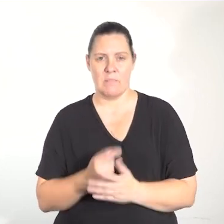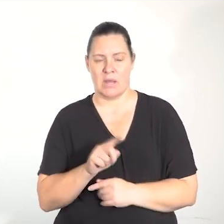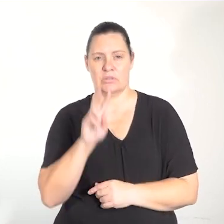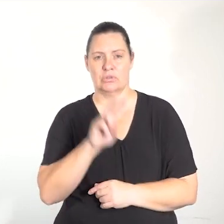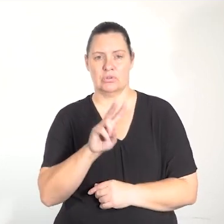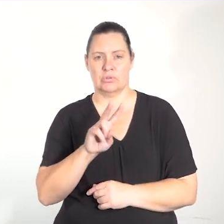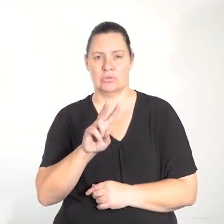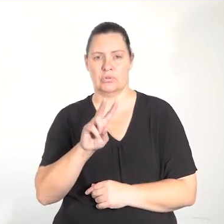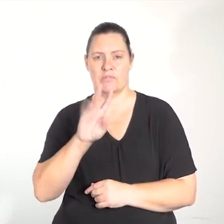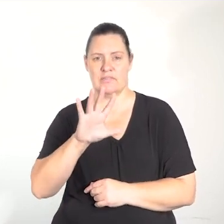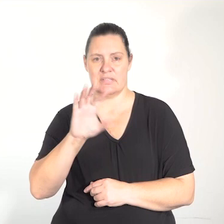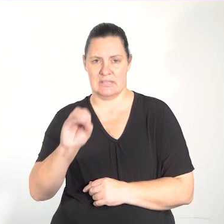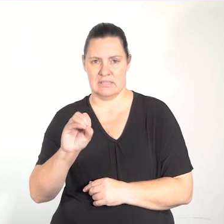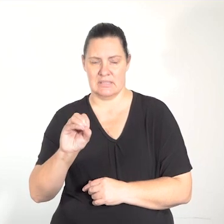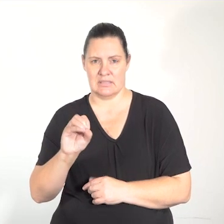by 250